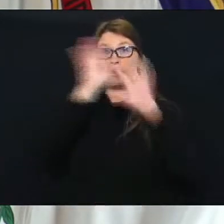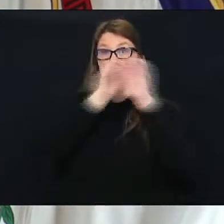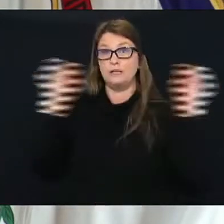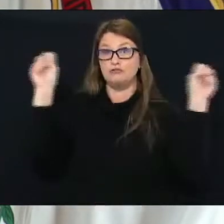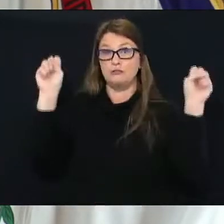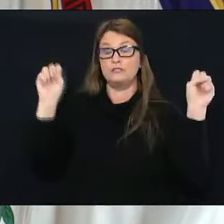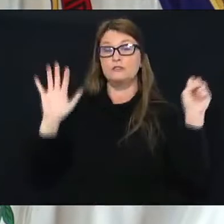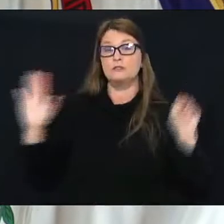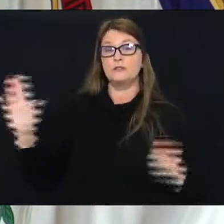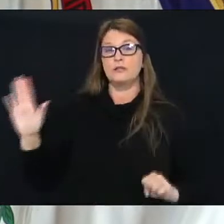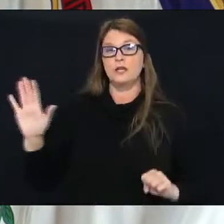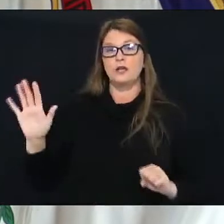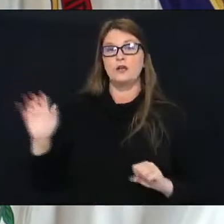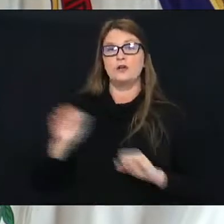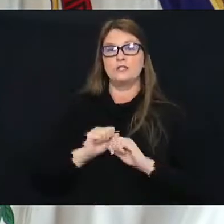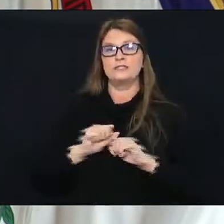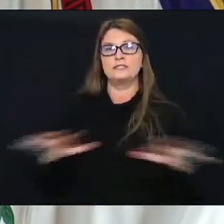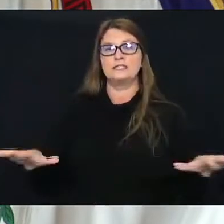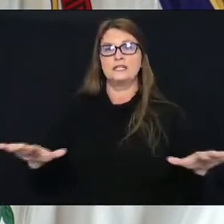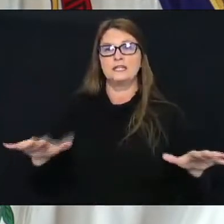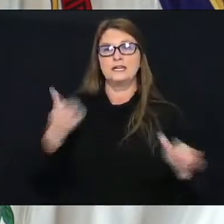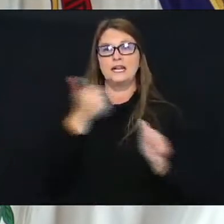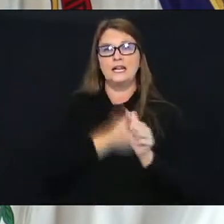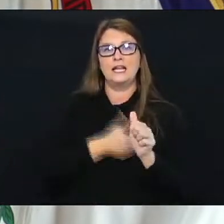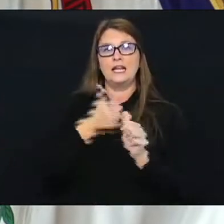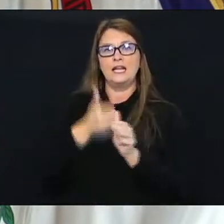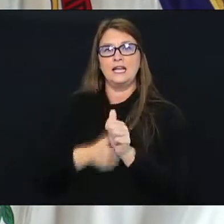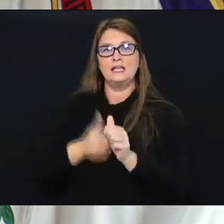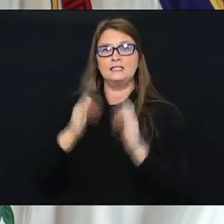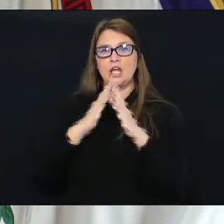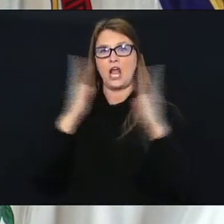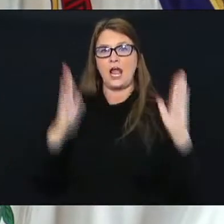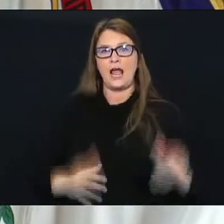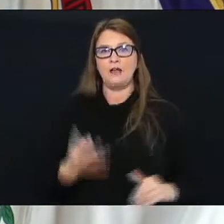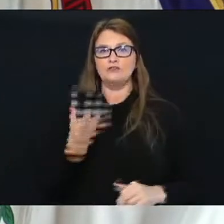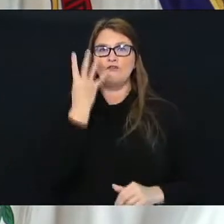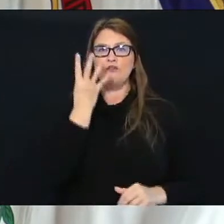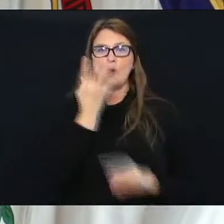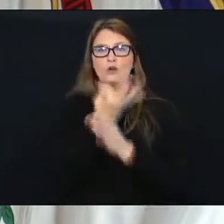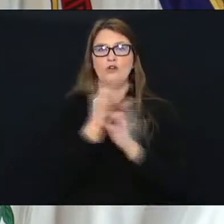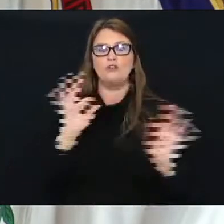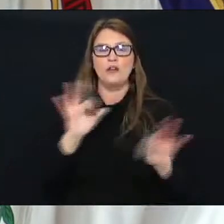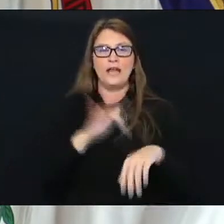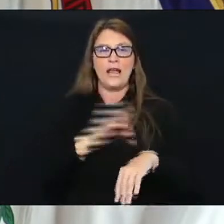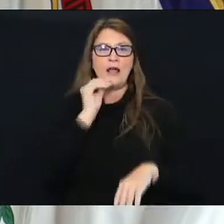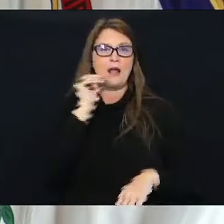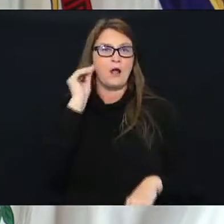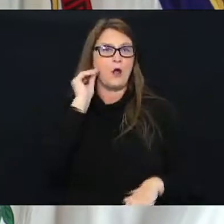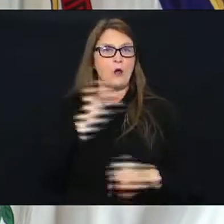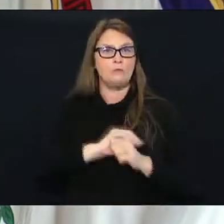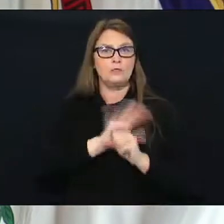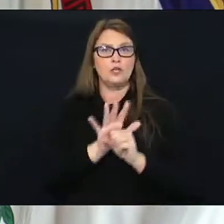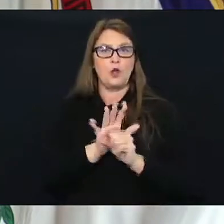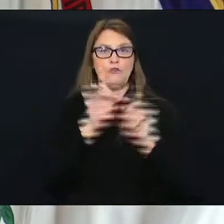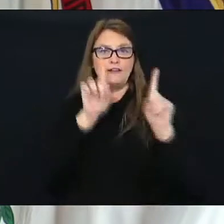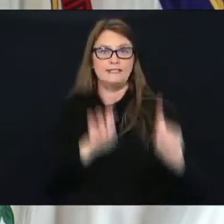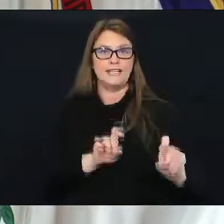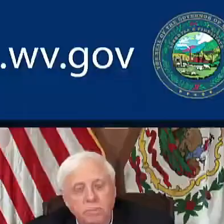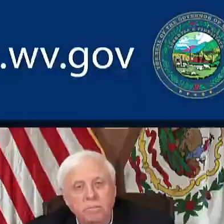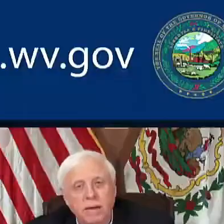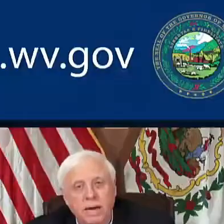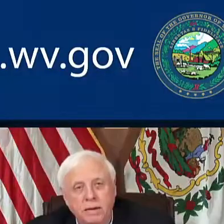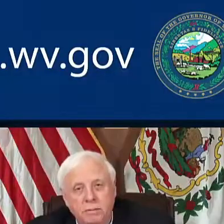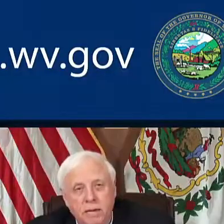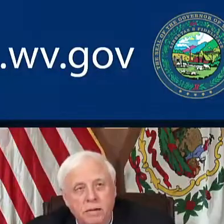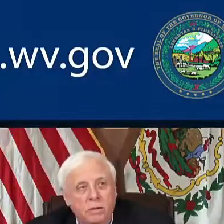they are sending every household in America 4 free at-home COVID tests, and you can get